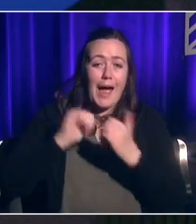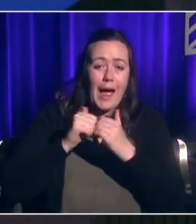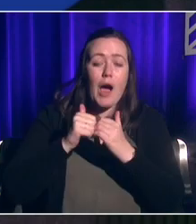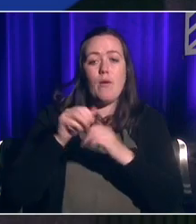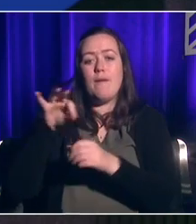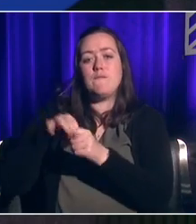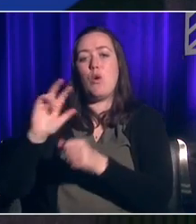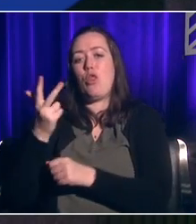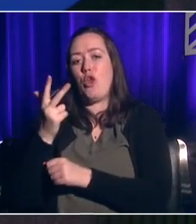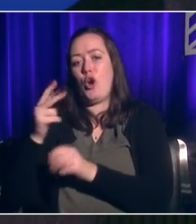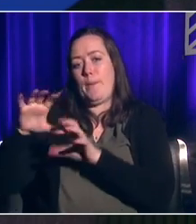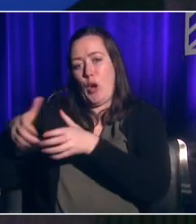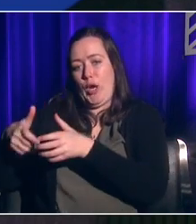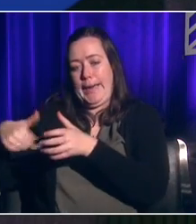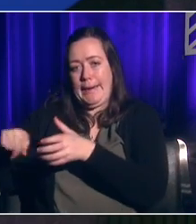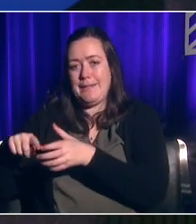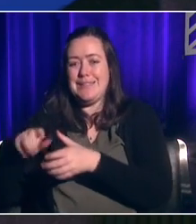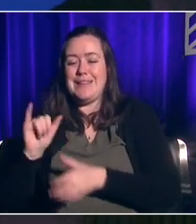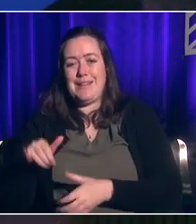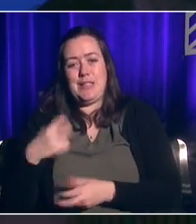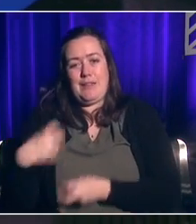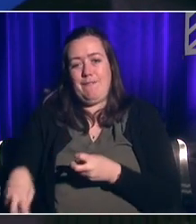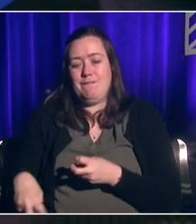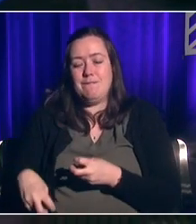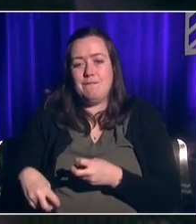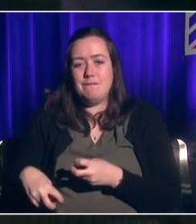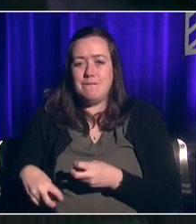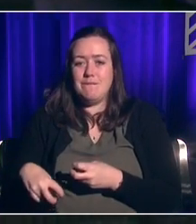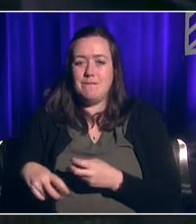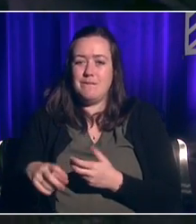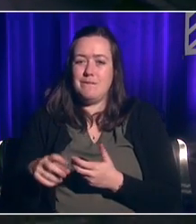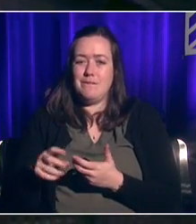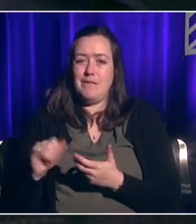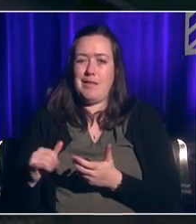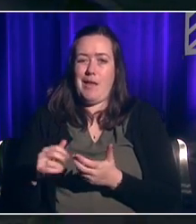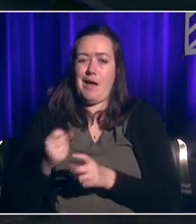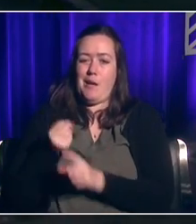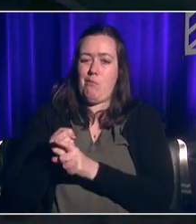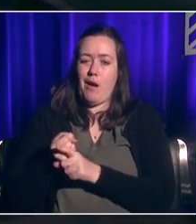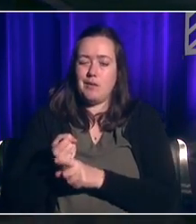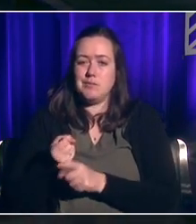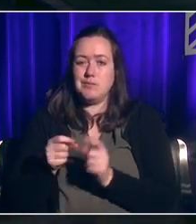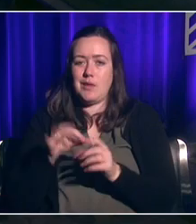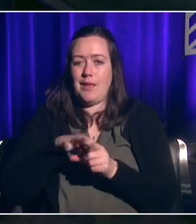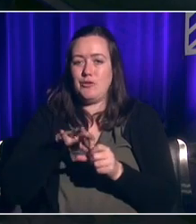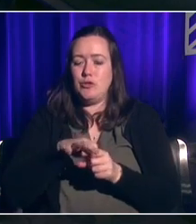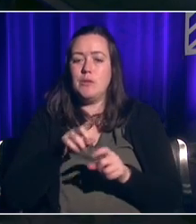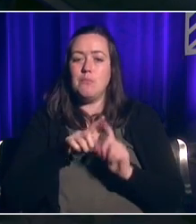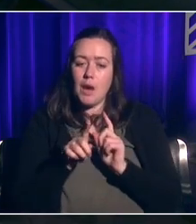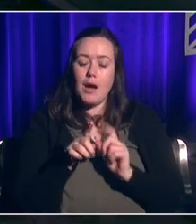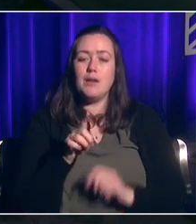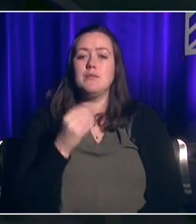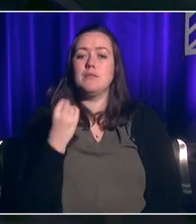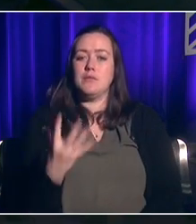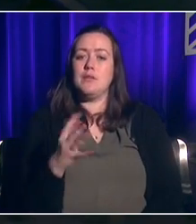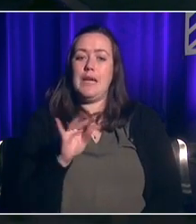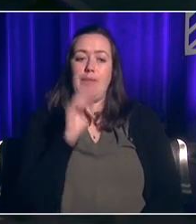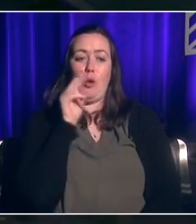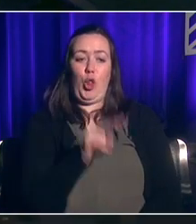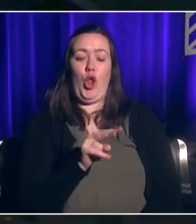a hard pill to swallow. But I can tell you that if you look at the numbers,